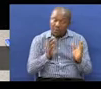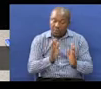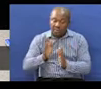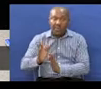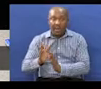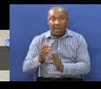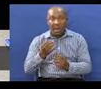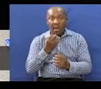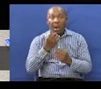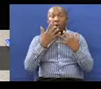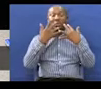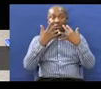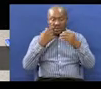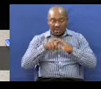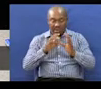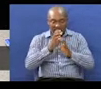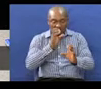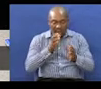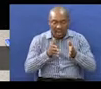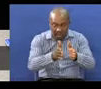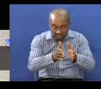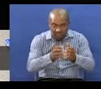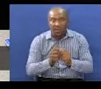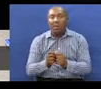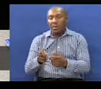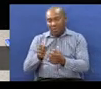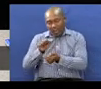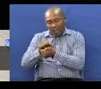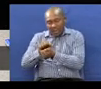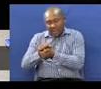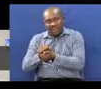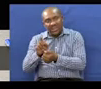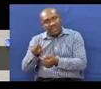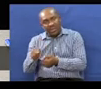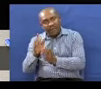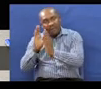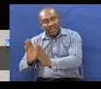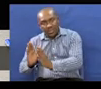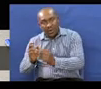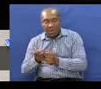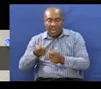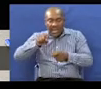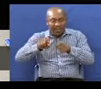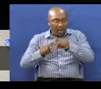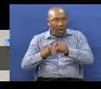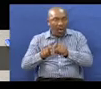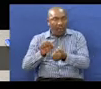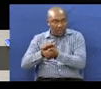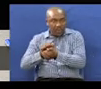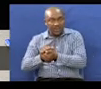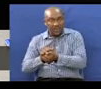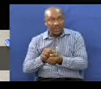prepare oxygen in the lab. We know the chemical properties of oxygen. We know the physical properties of oxygen. We know the uses